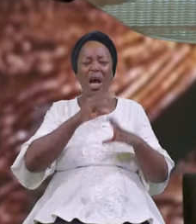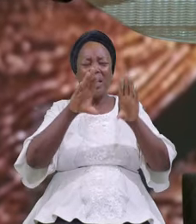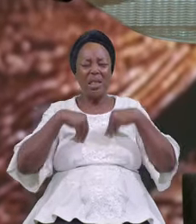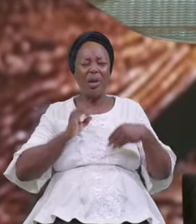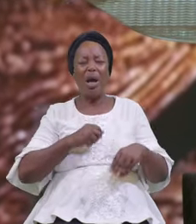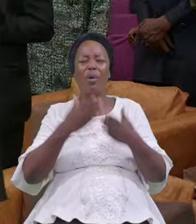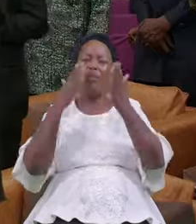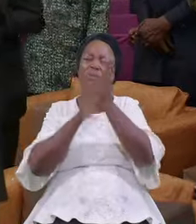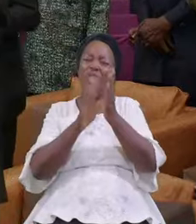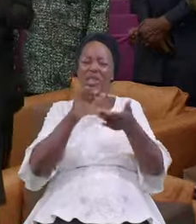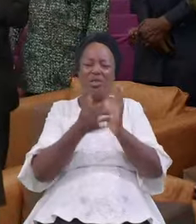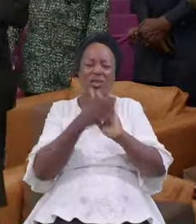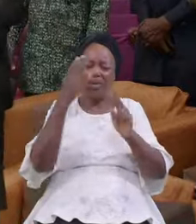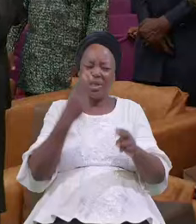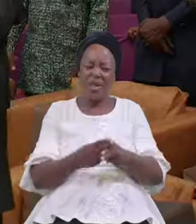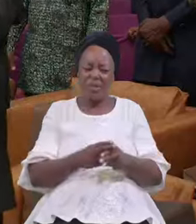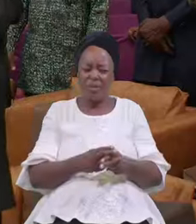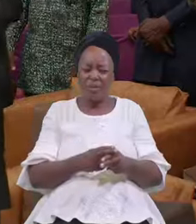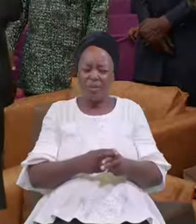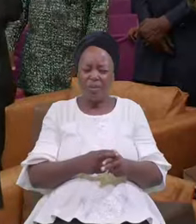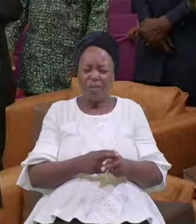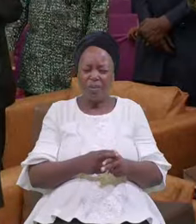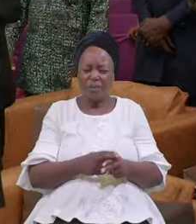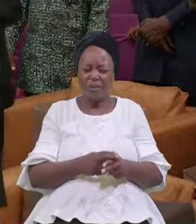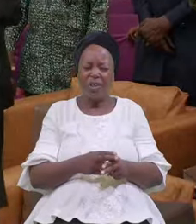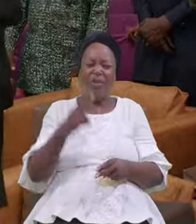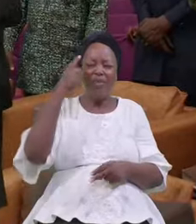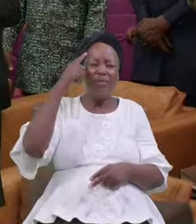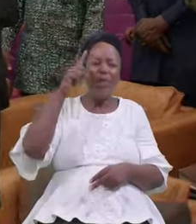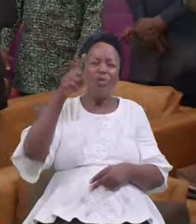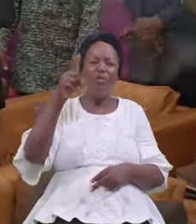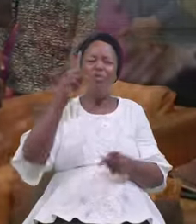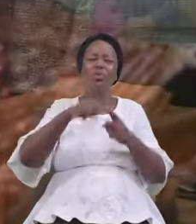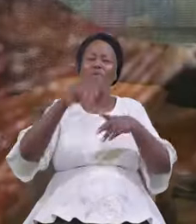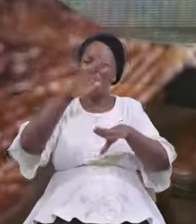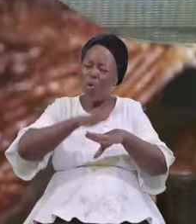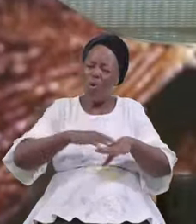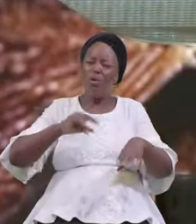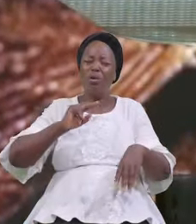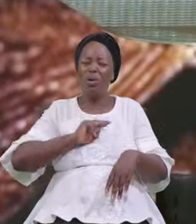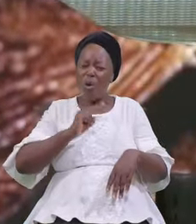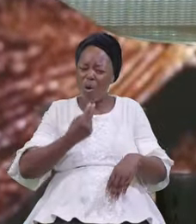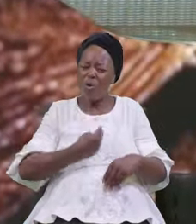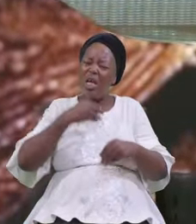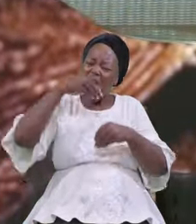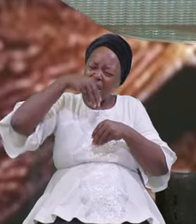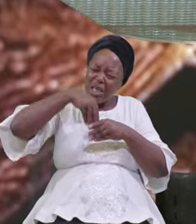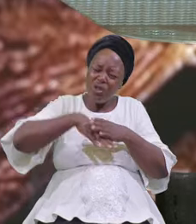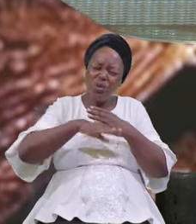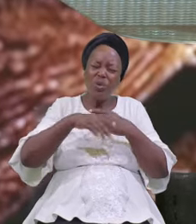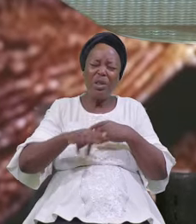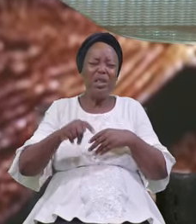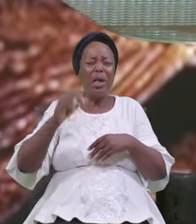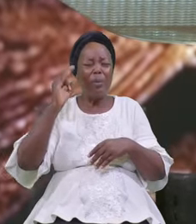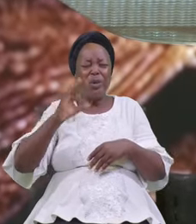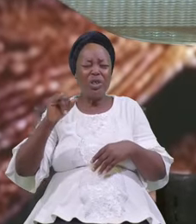in Jesus' name. For you to call us into the ministry